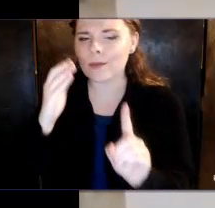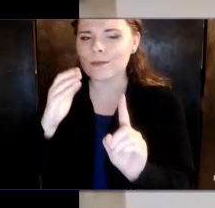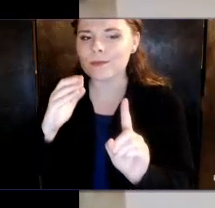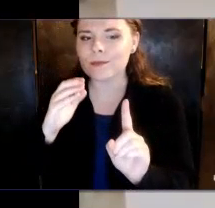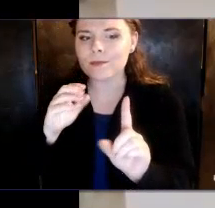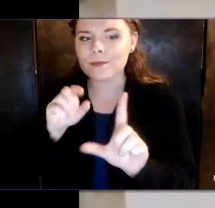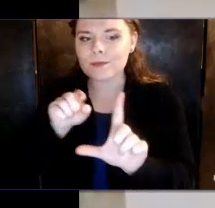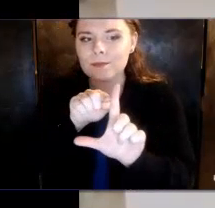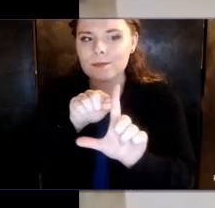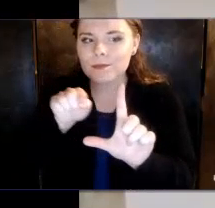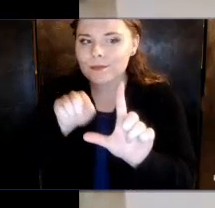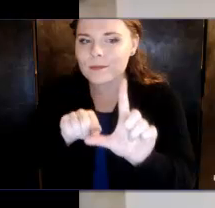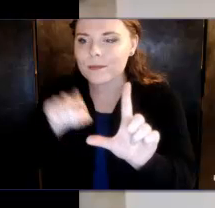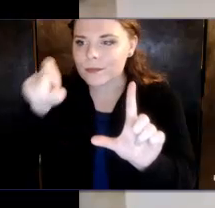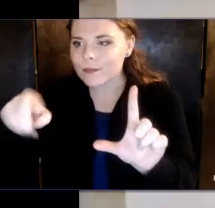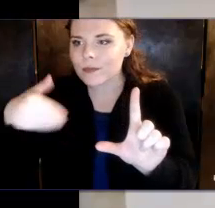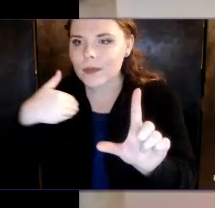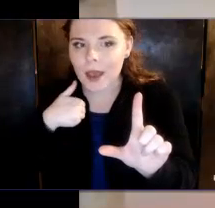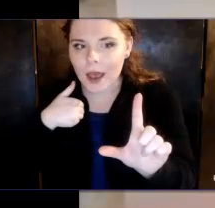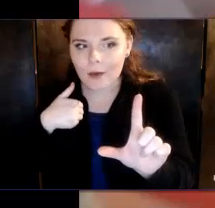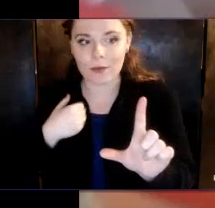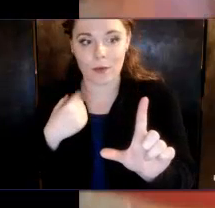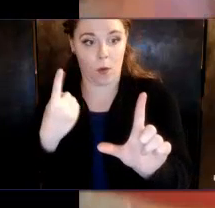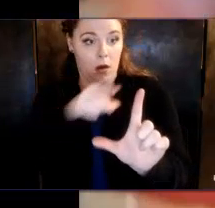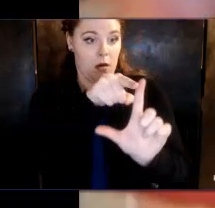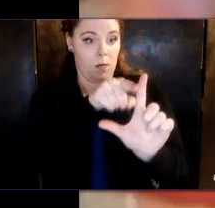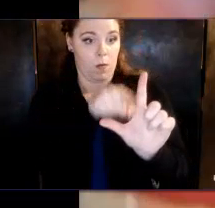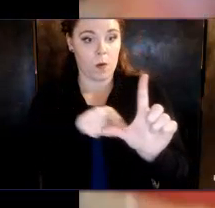triangle? A right triangle has to have one angle